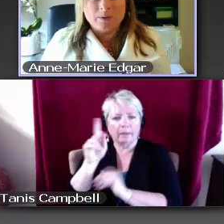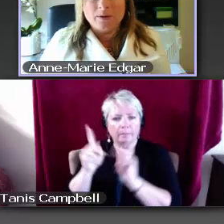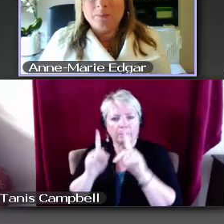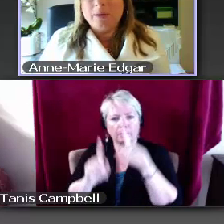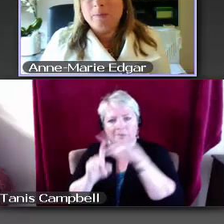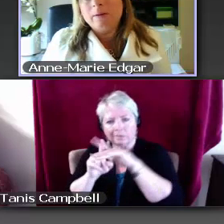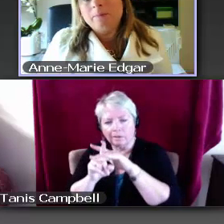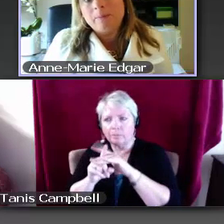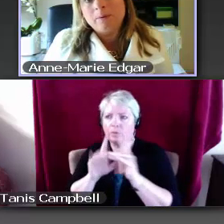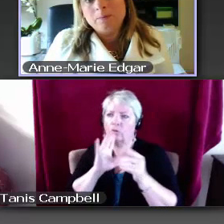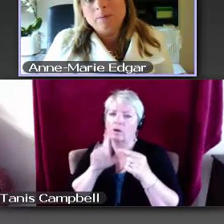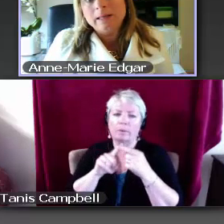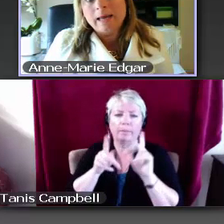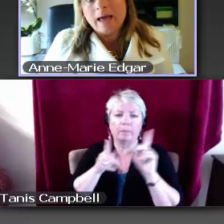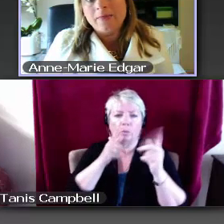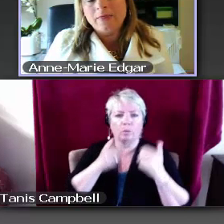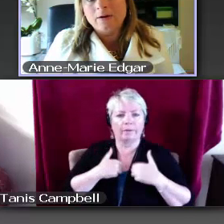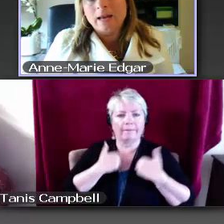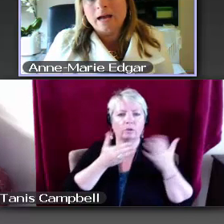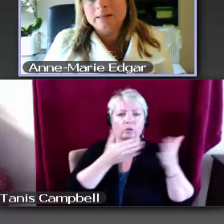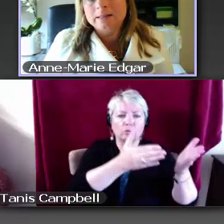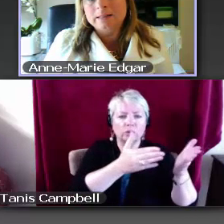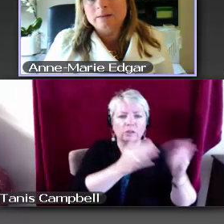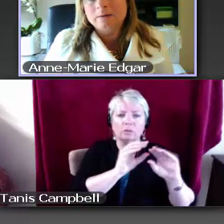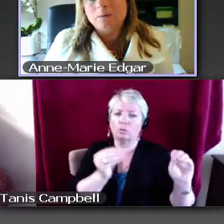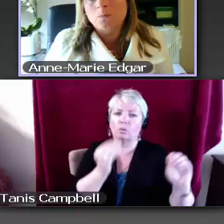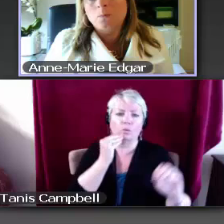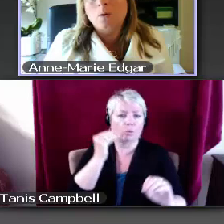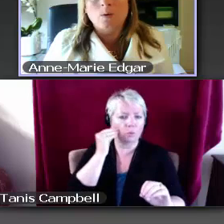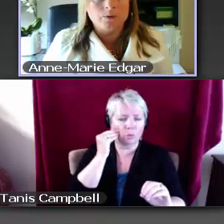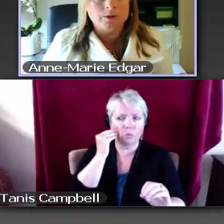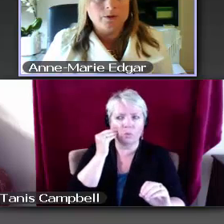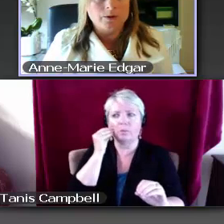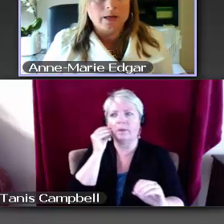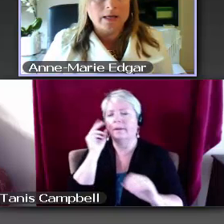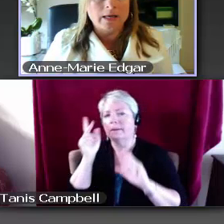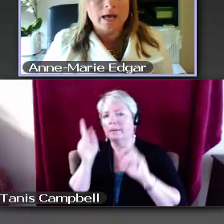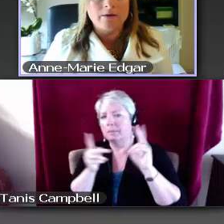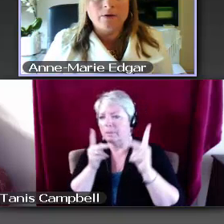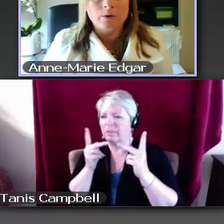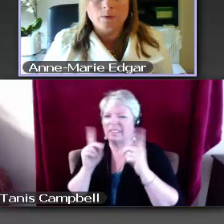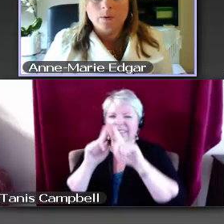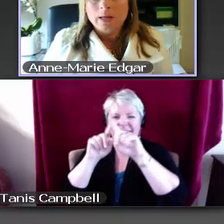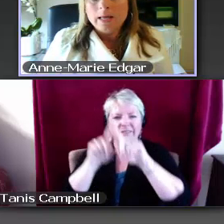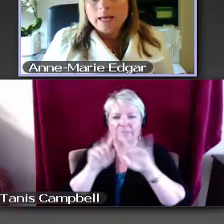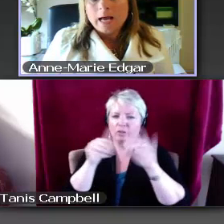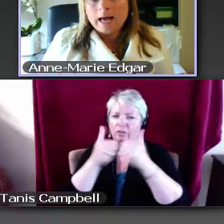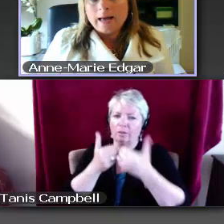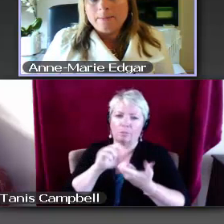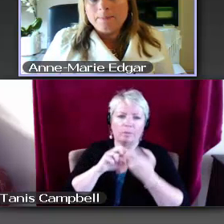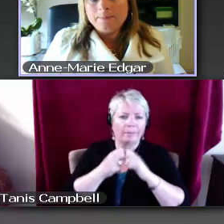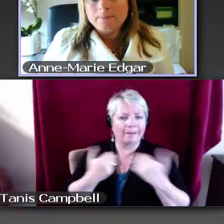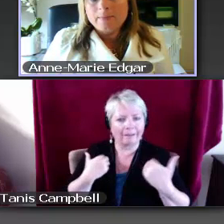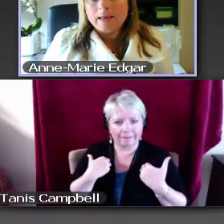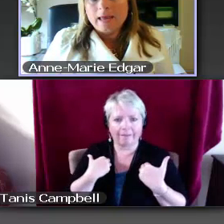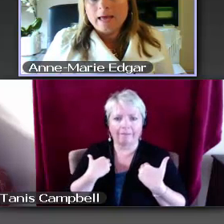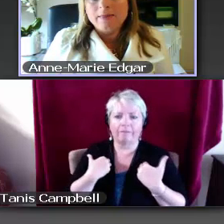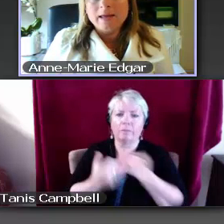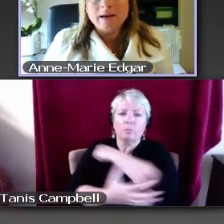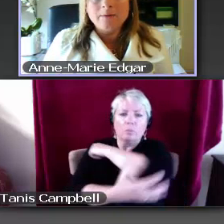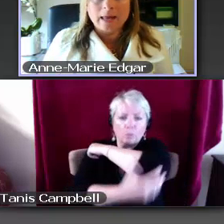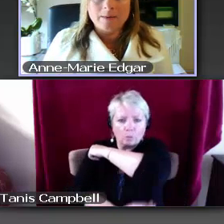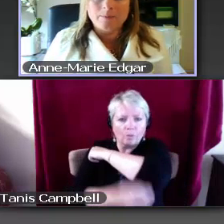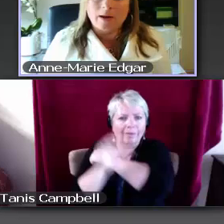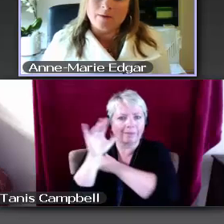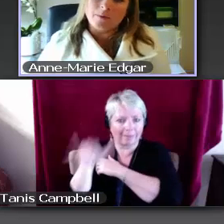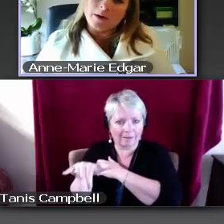street people really at their last road in life, And